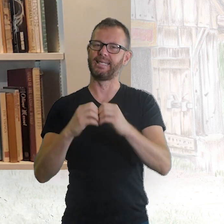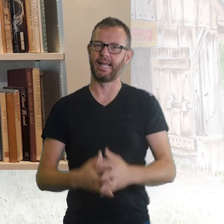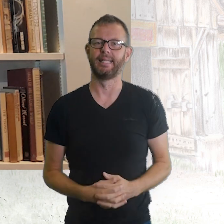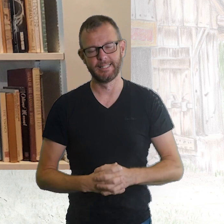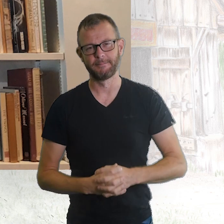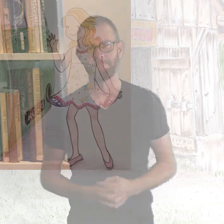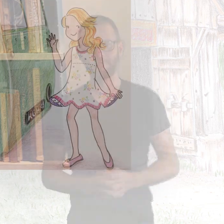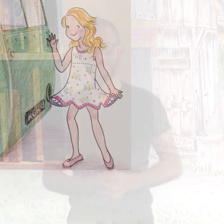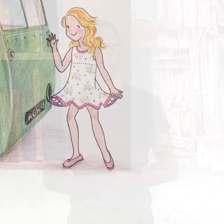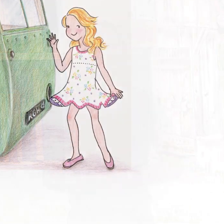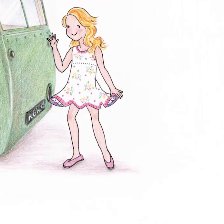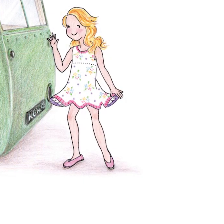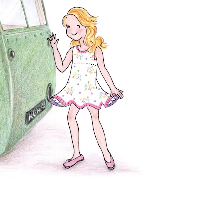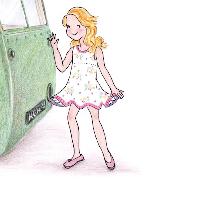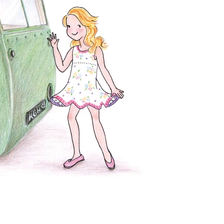Heritage.